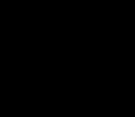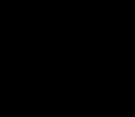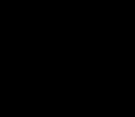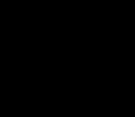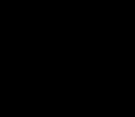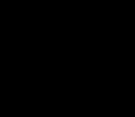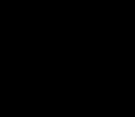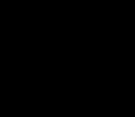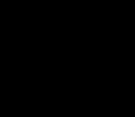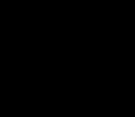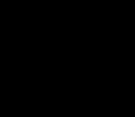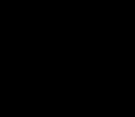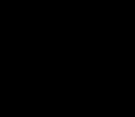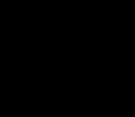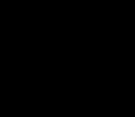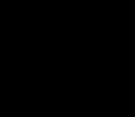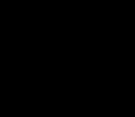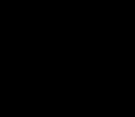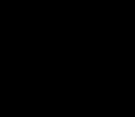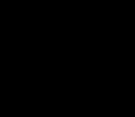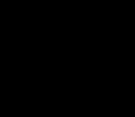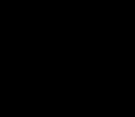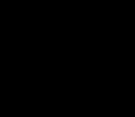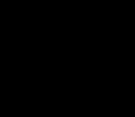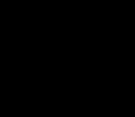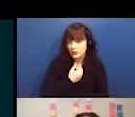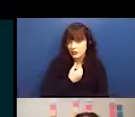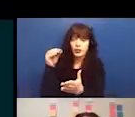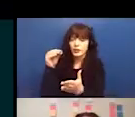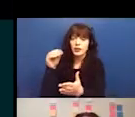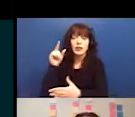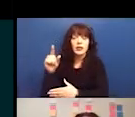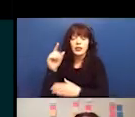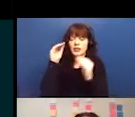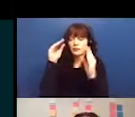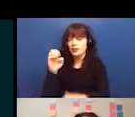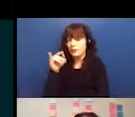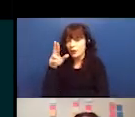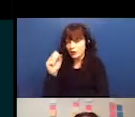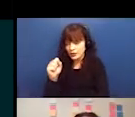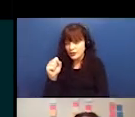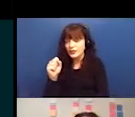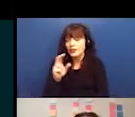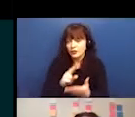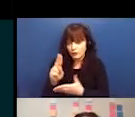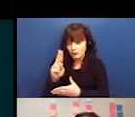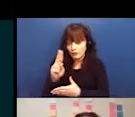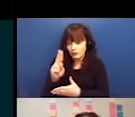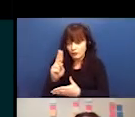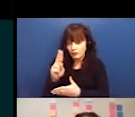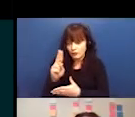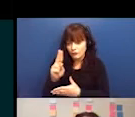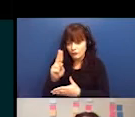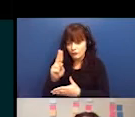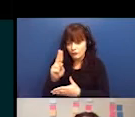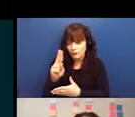of the gurus of cooperative learning in the world. He's a professor emeritus at the University of Minnesota now, told me the